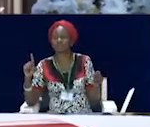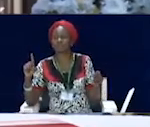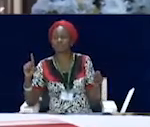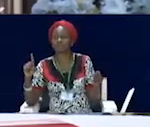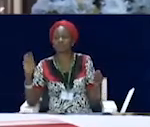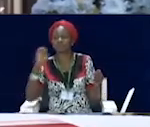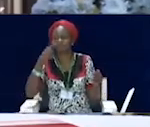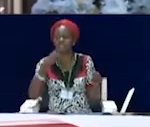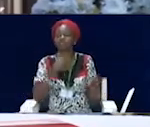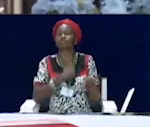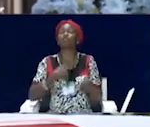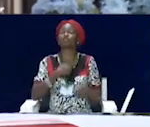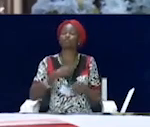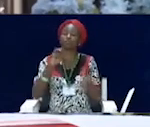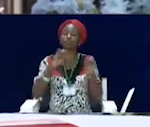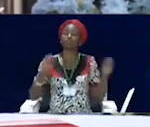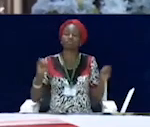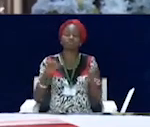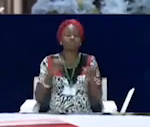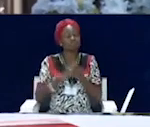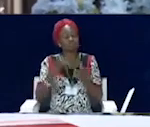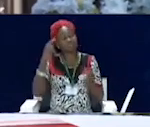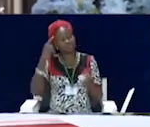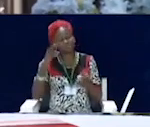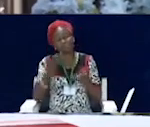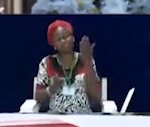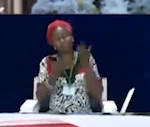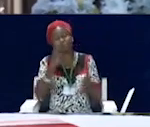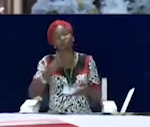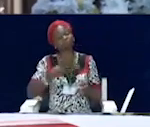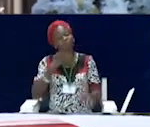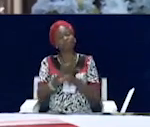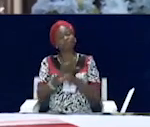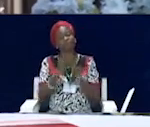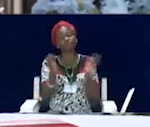He said, "Sorry, it looks as if my faith is not enough."